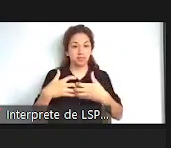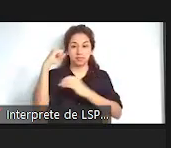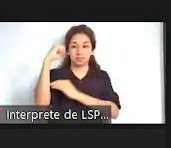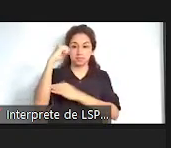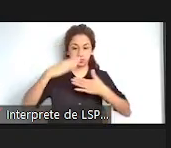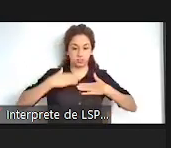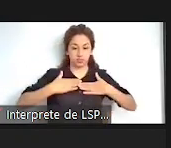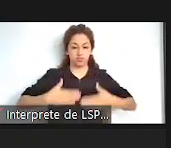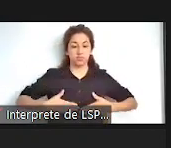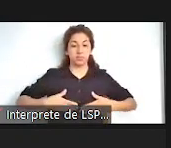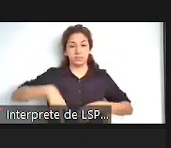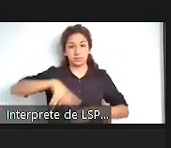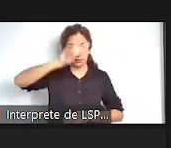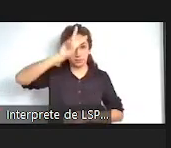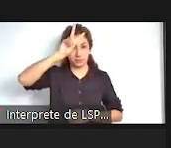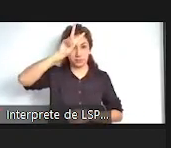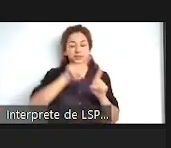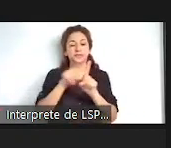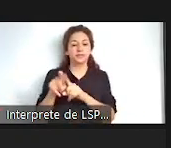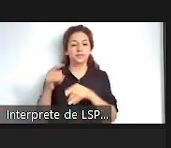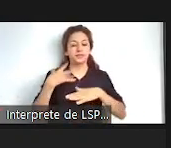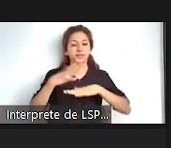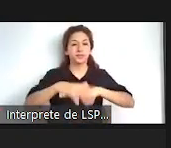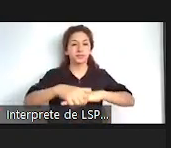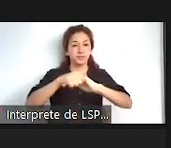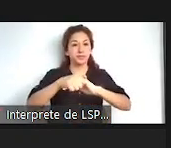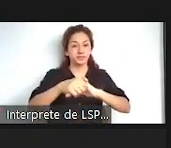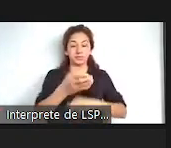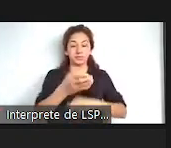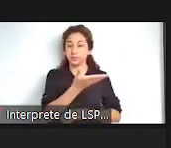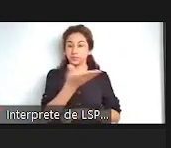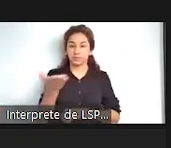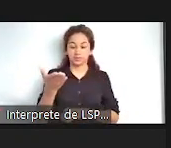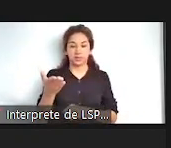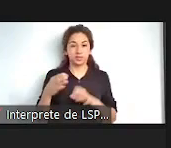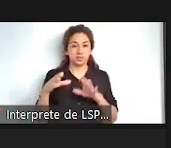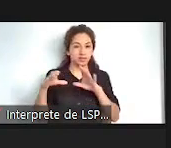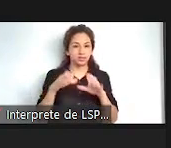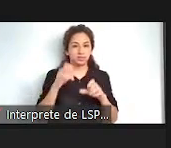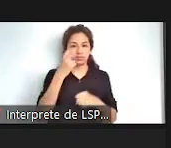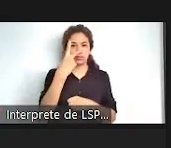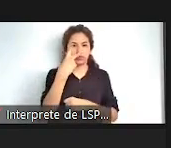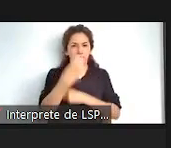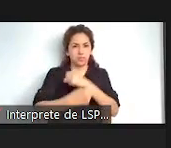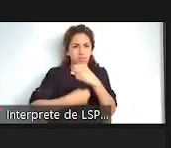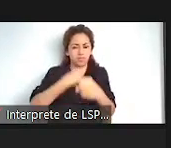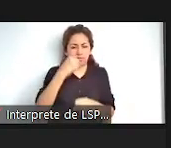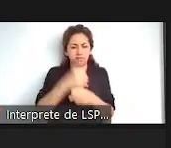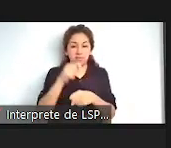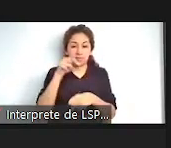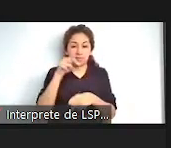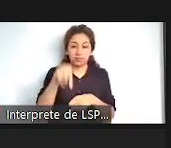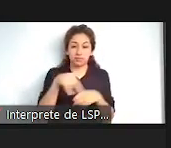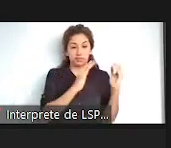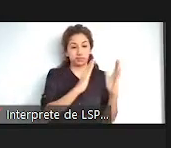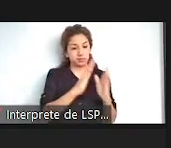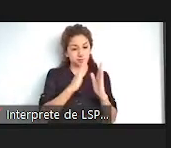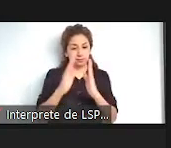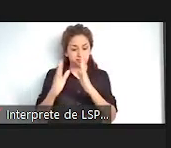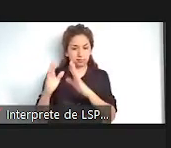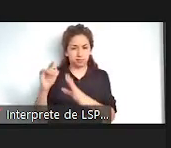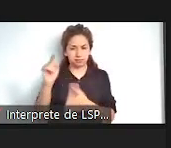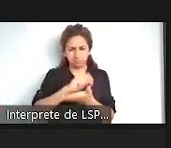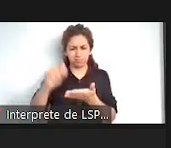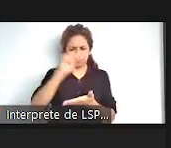peru and also in congratulating you for leading during these two years